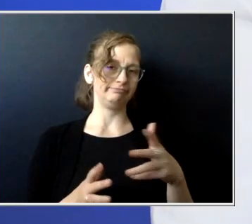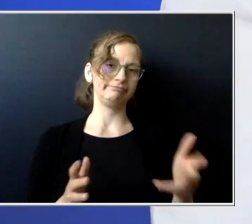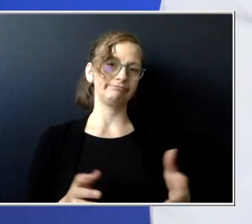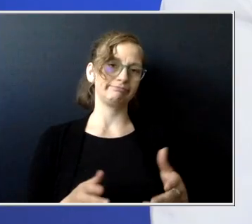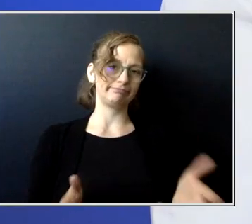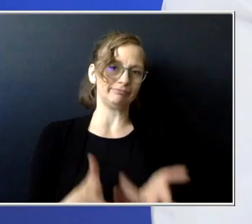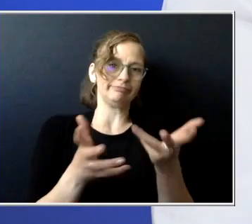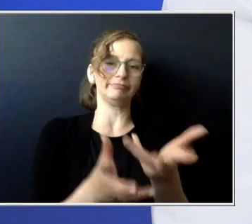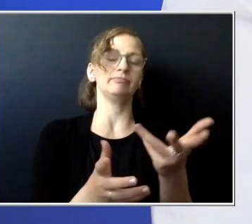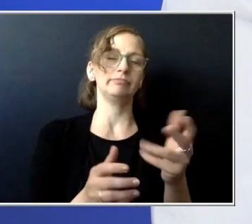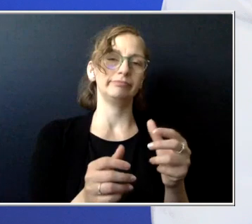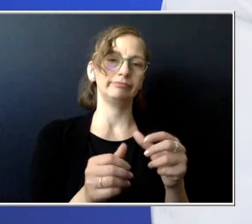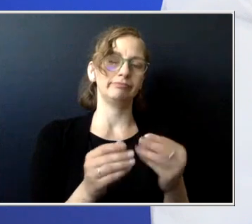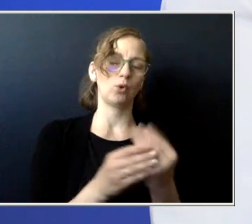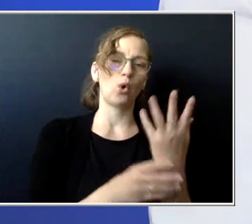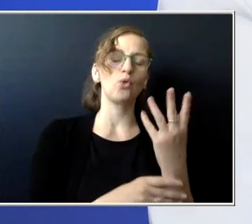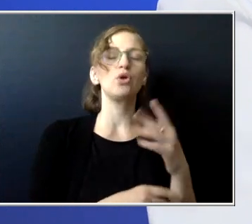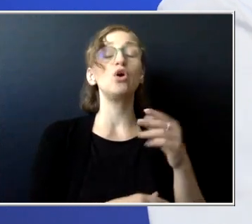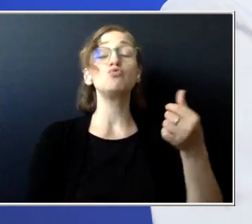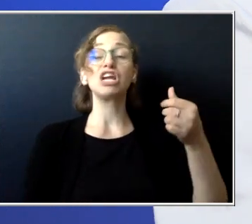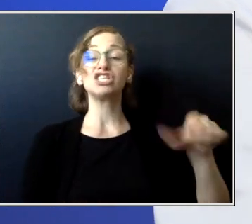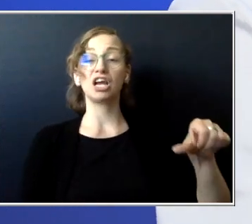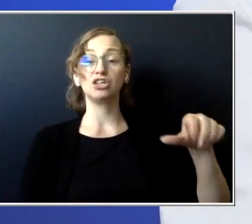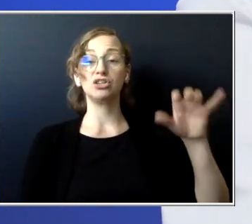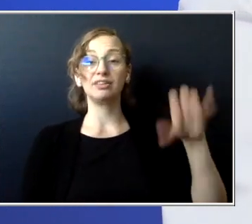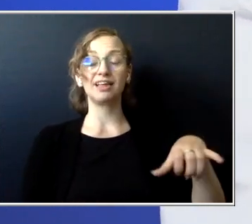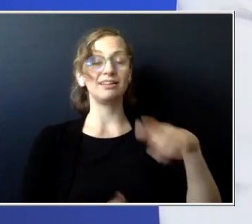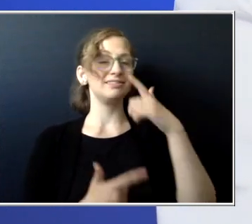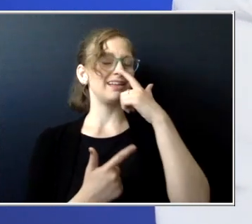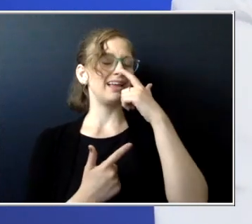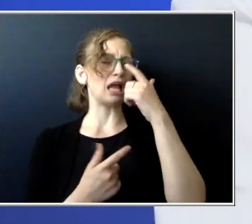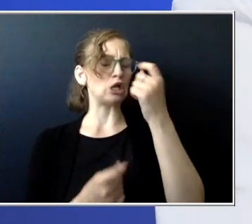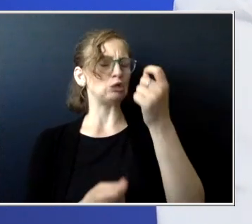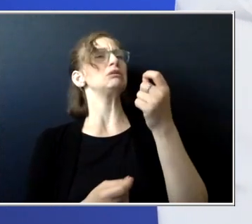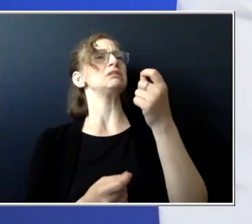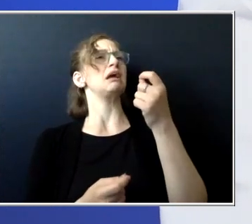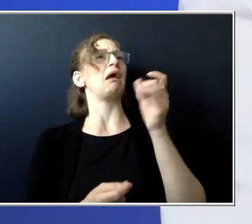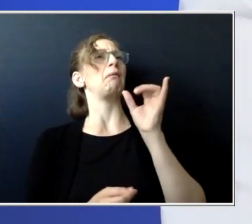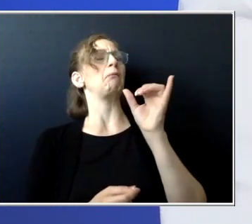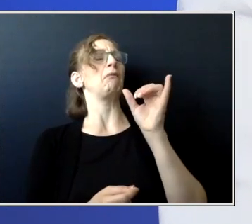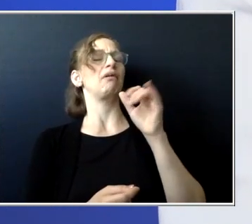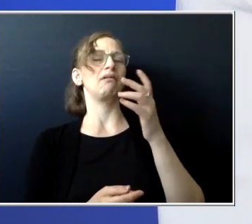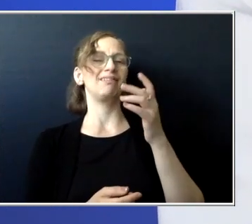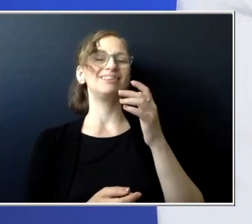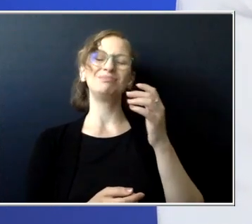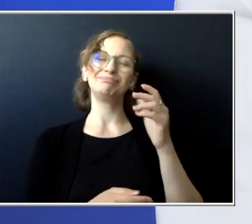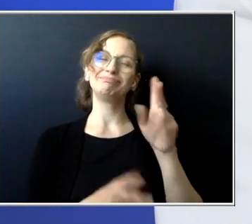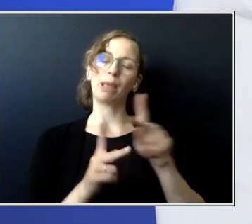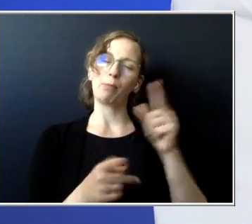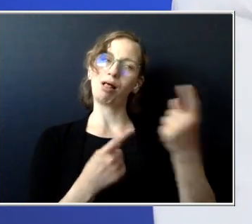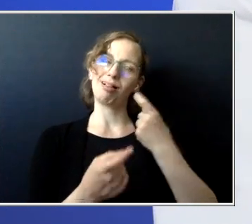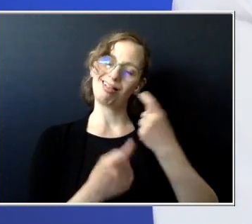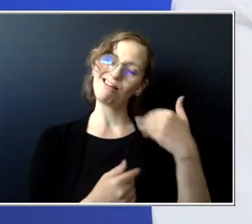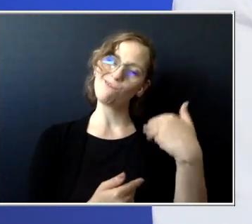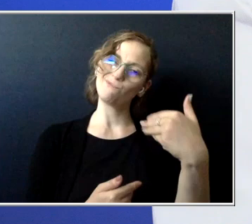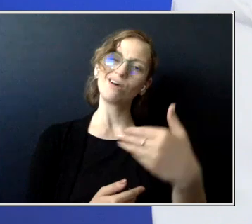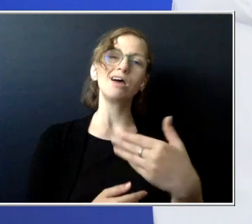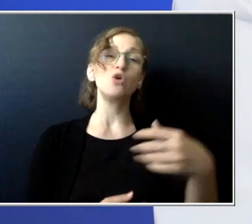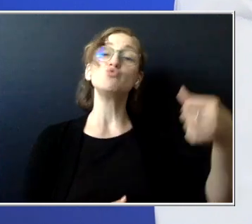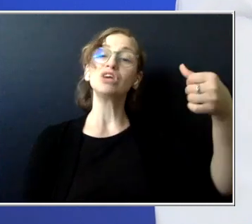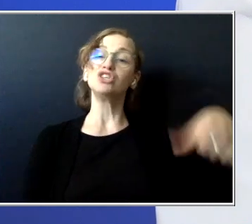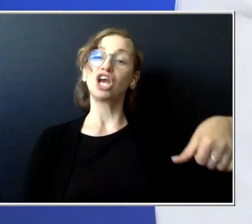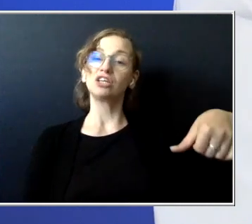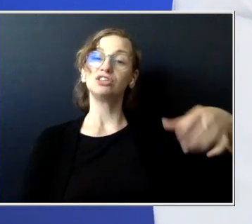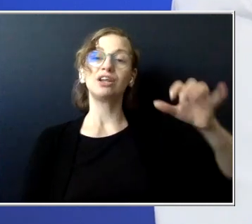an interesting phenomenon, right? It's not uncommon that we get this question, but rejection is an